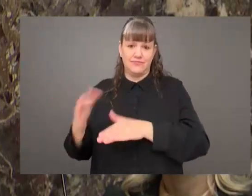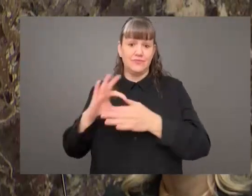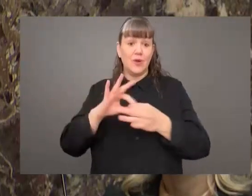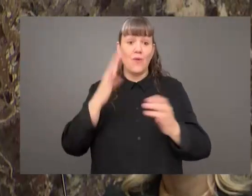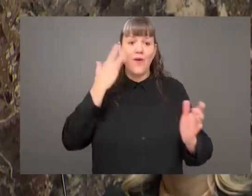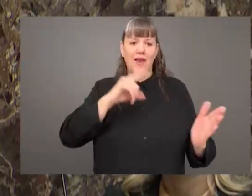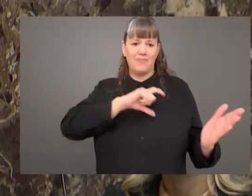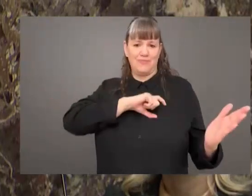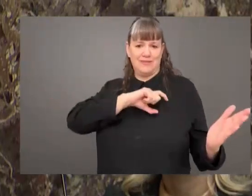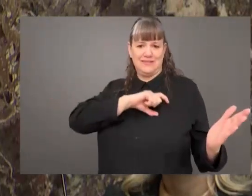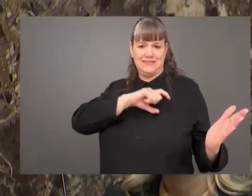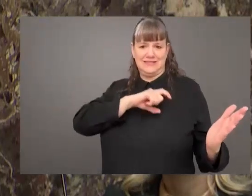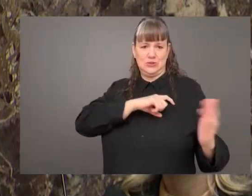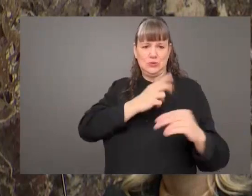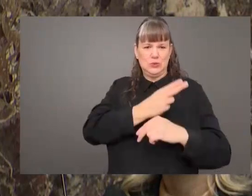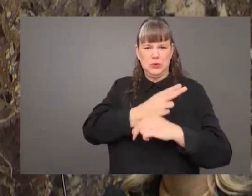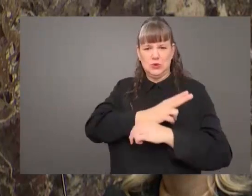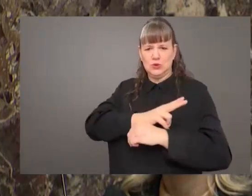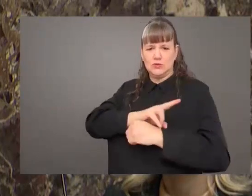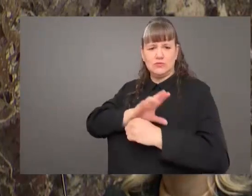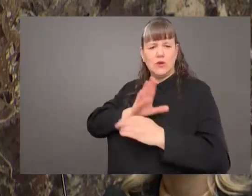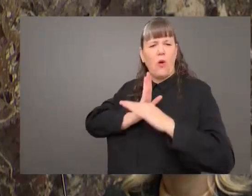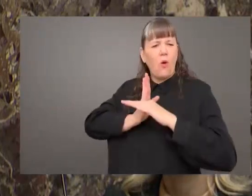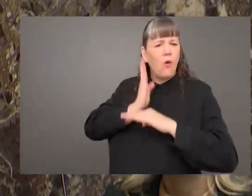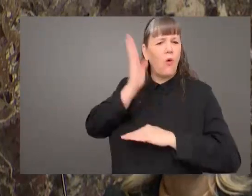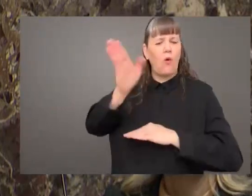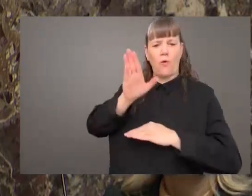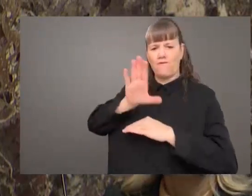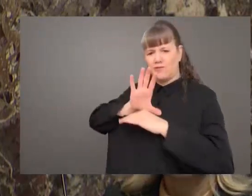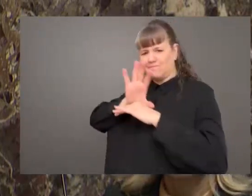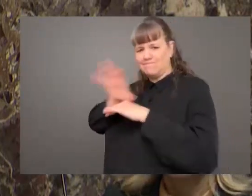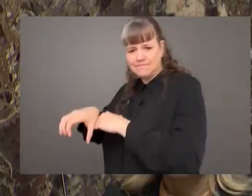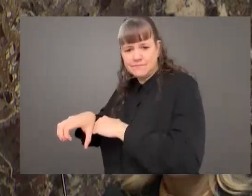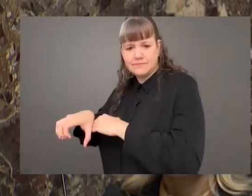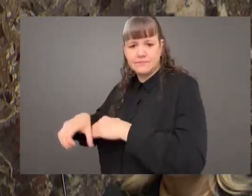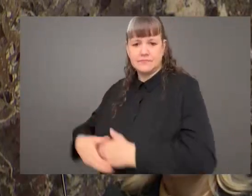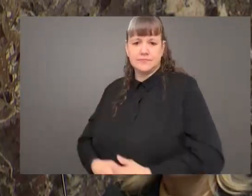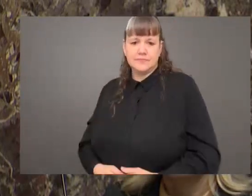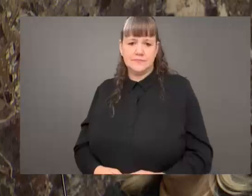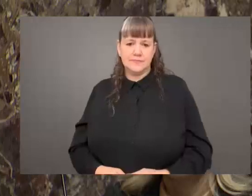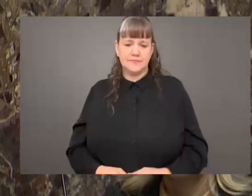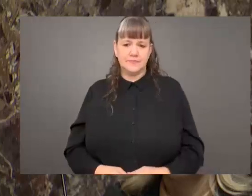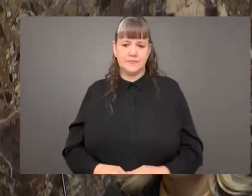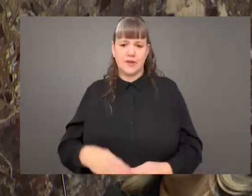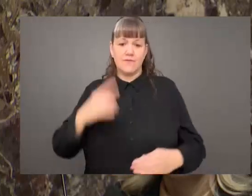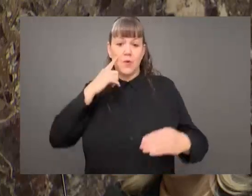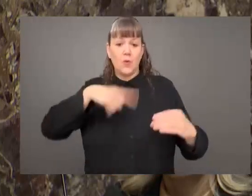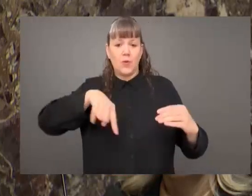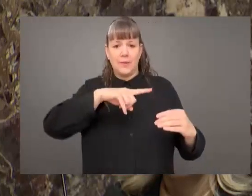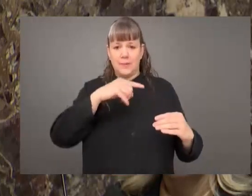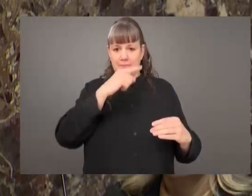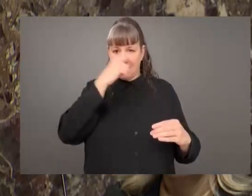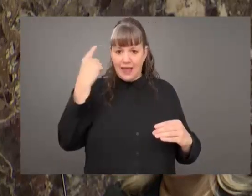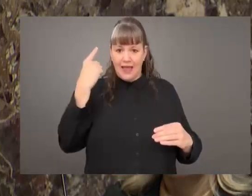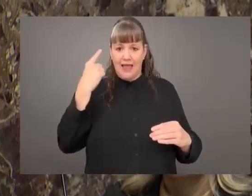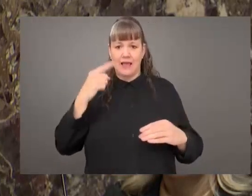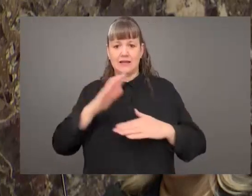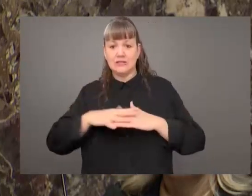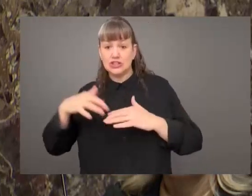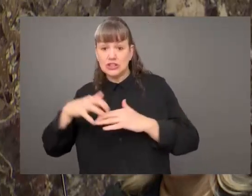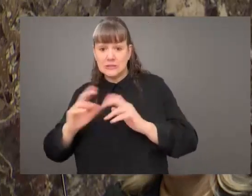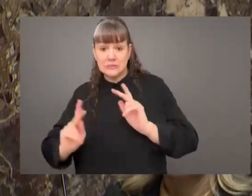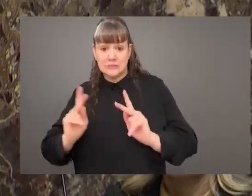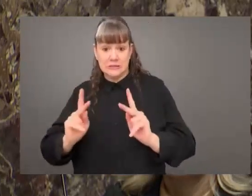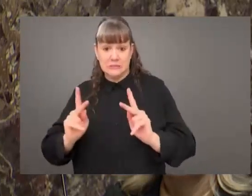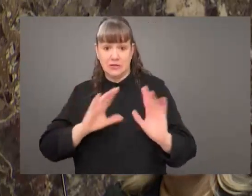comprise less than 9% of Canada's population, but account for over 27% of police-involved